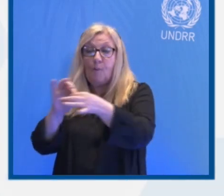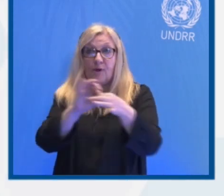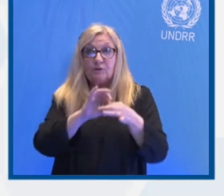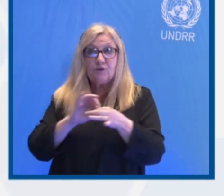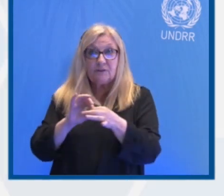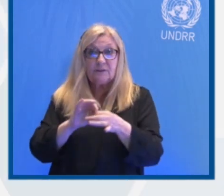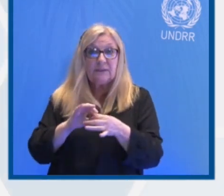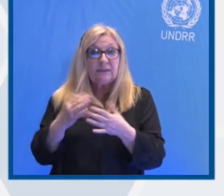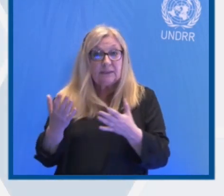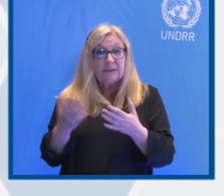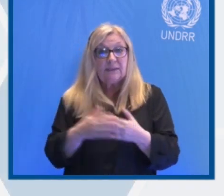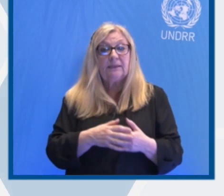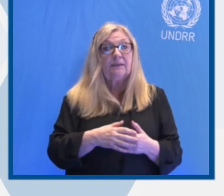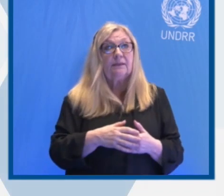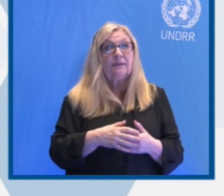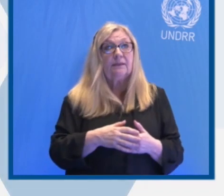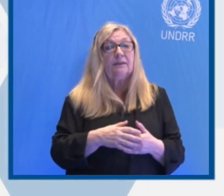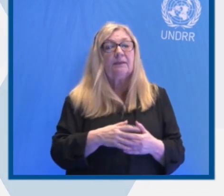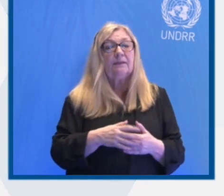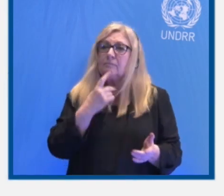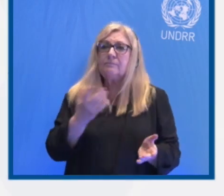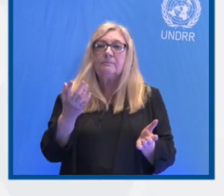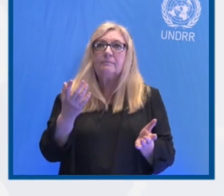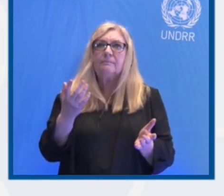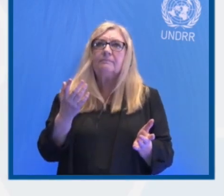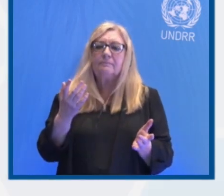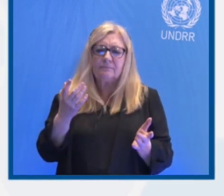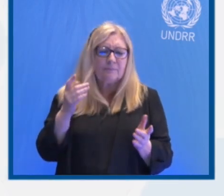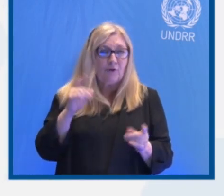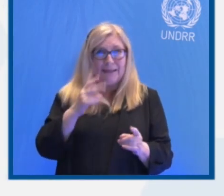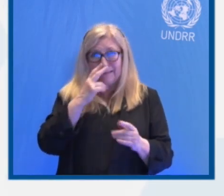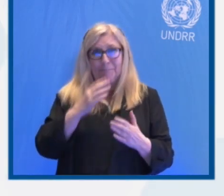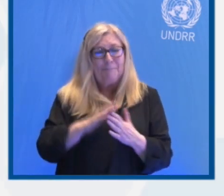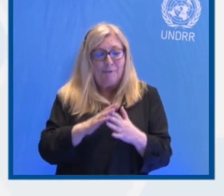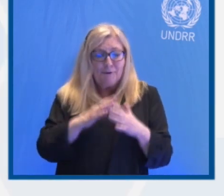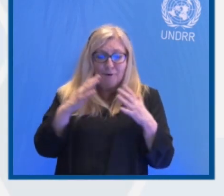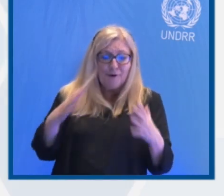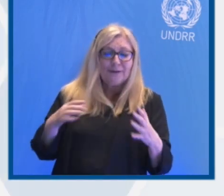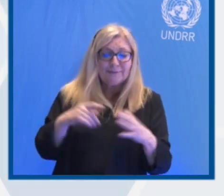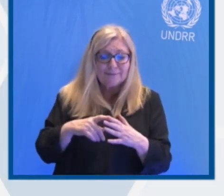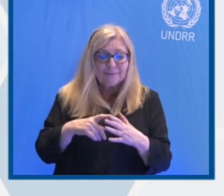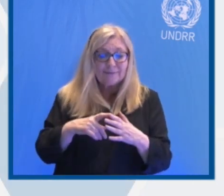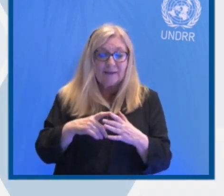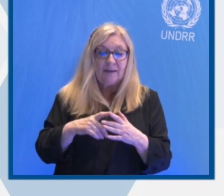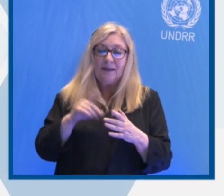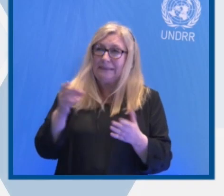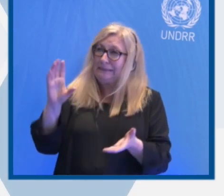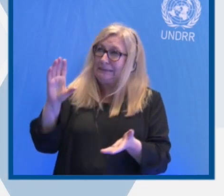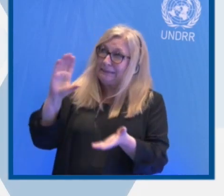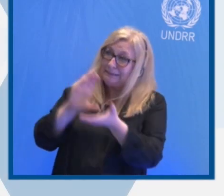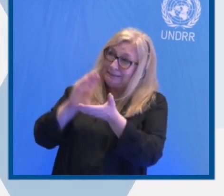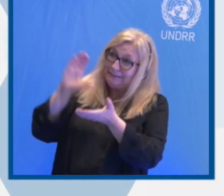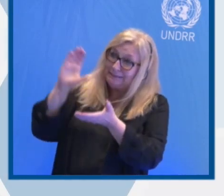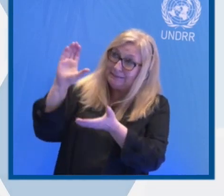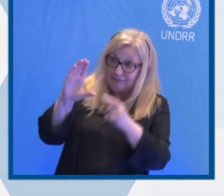of them. It's an incredible sum of investable assets that can be used in various ways,